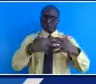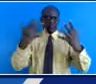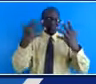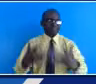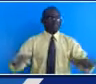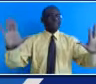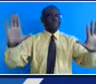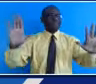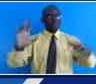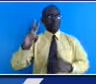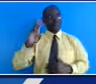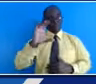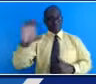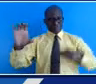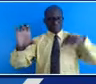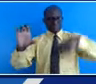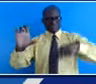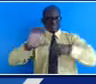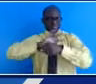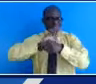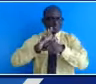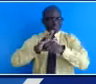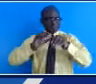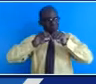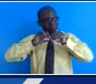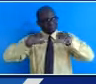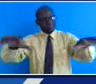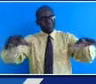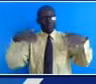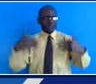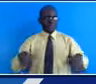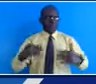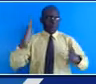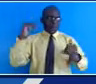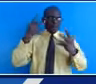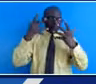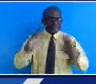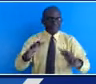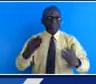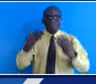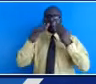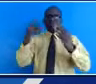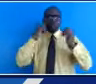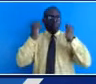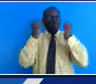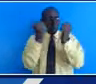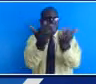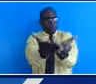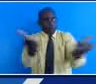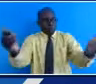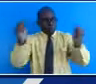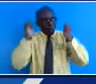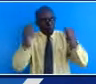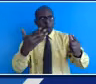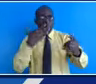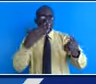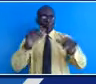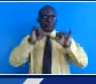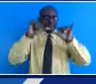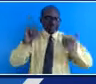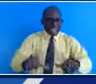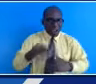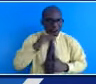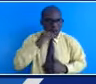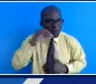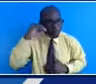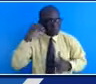of ordinary people, everyone that stayed home, and also the many volunteers who have helped the communities